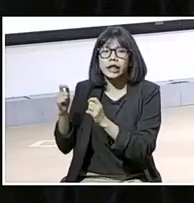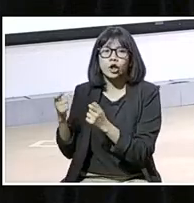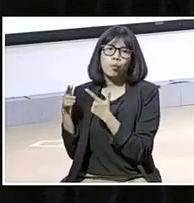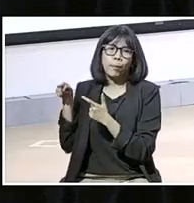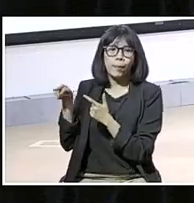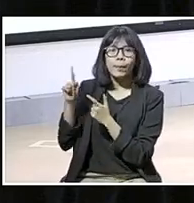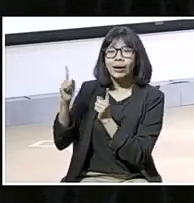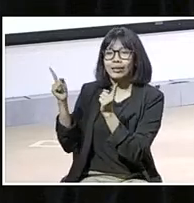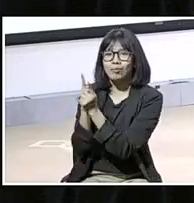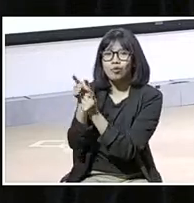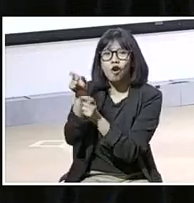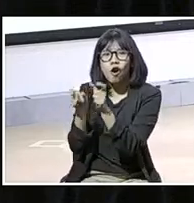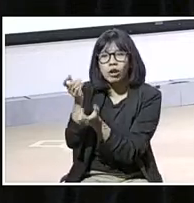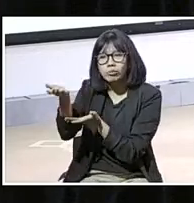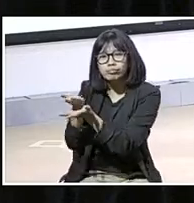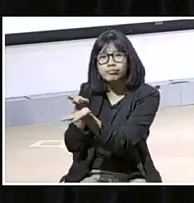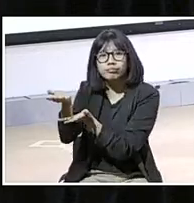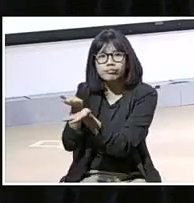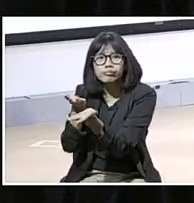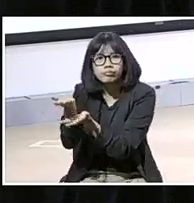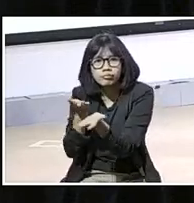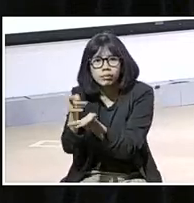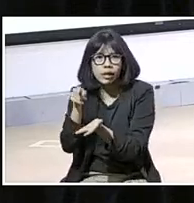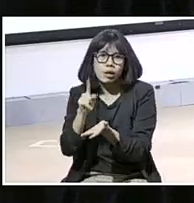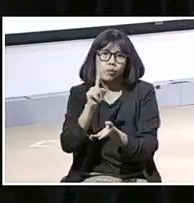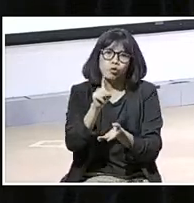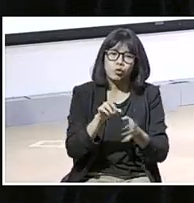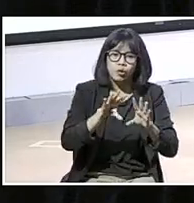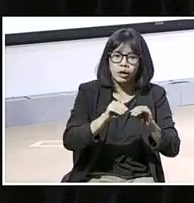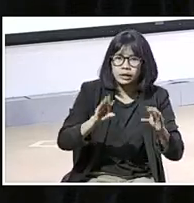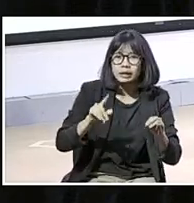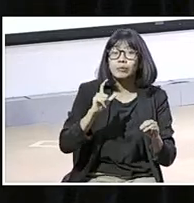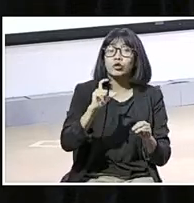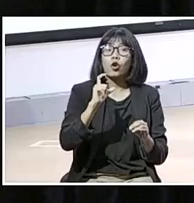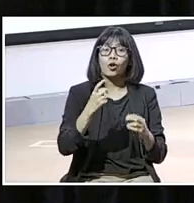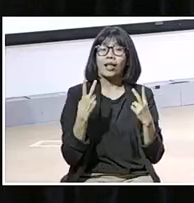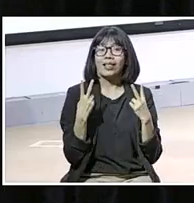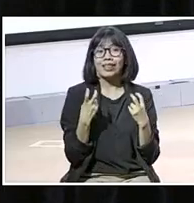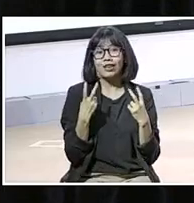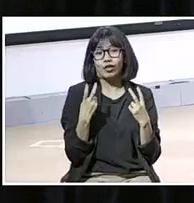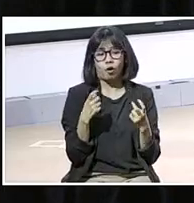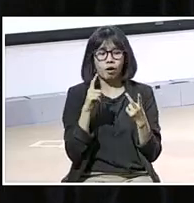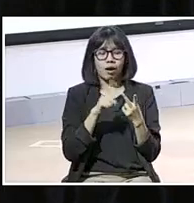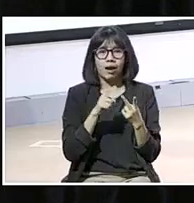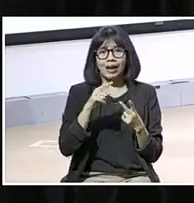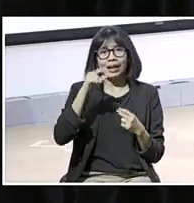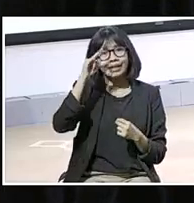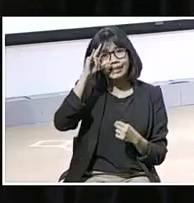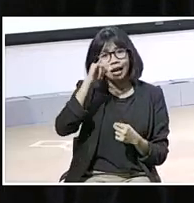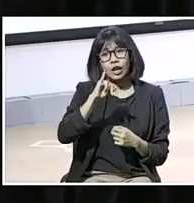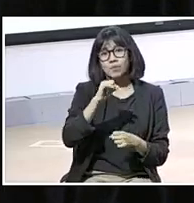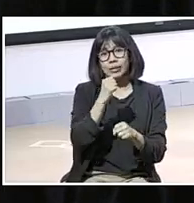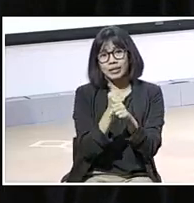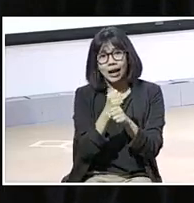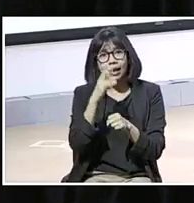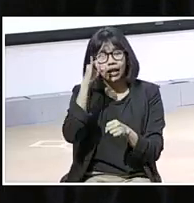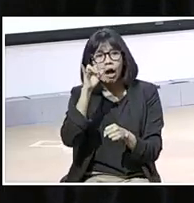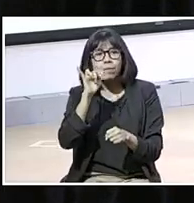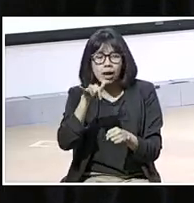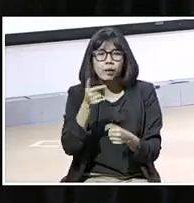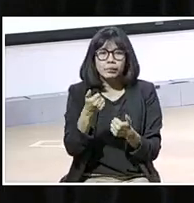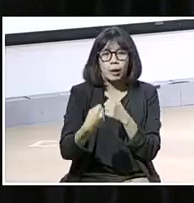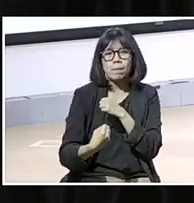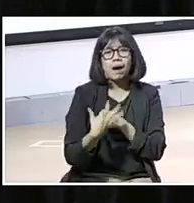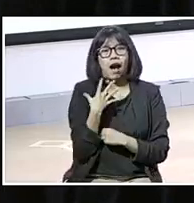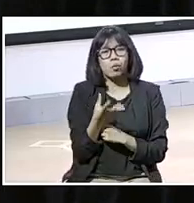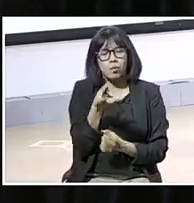None of you are getting paid to look at TikToks or Instagram. Yeah, there are some educational things that you can utilize for